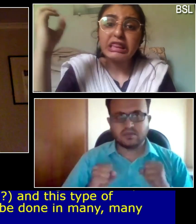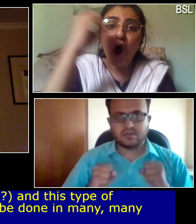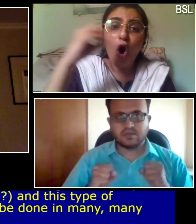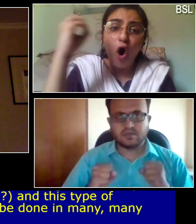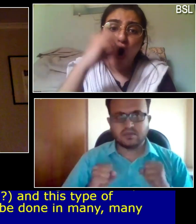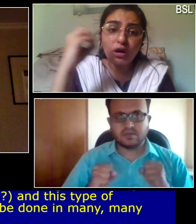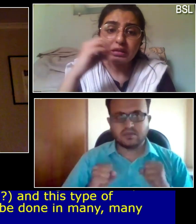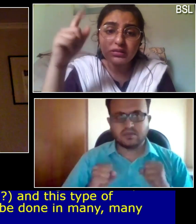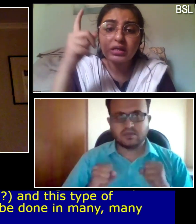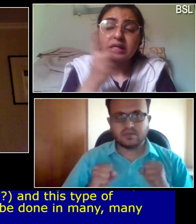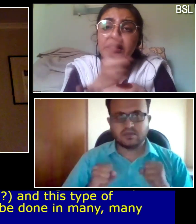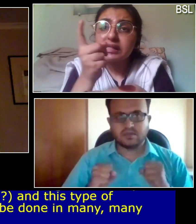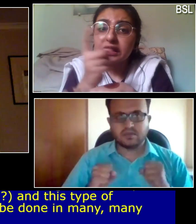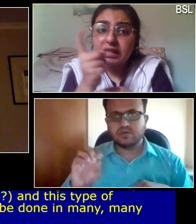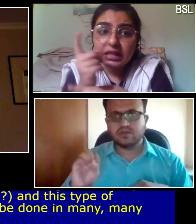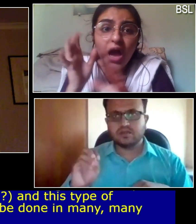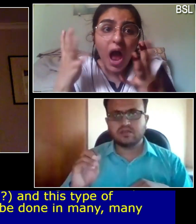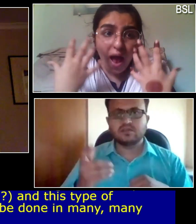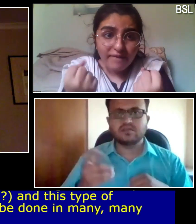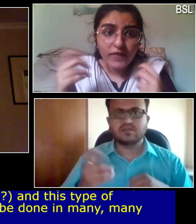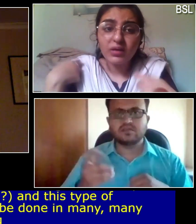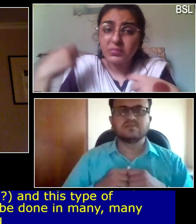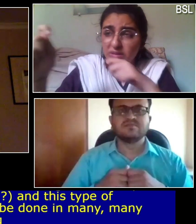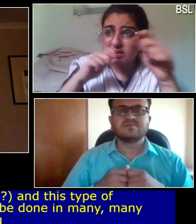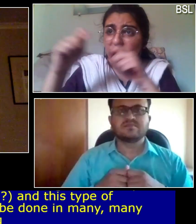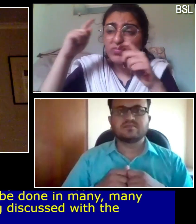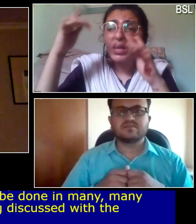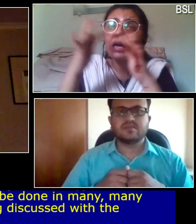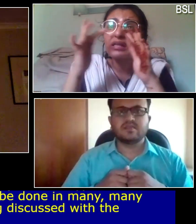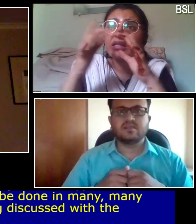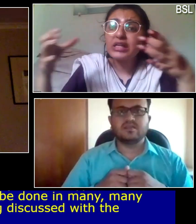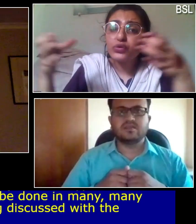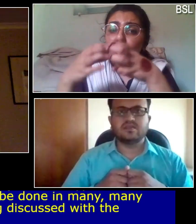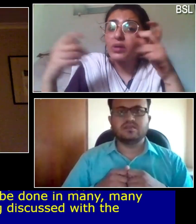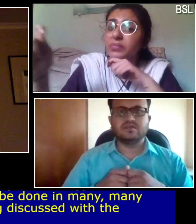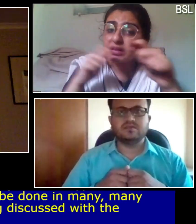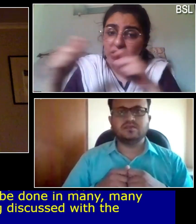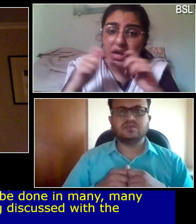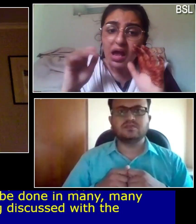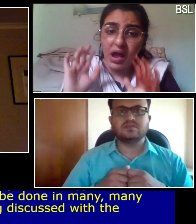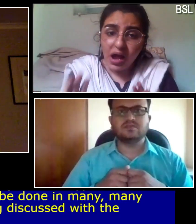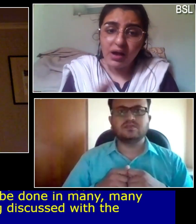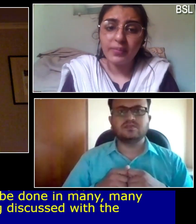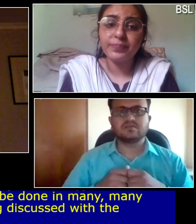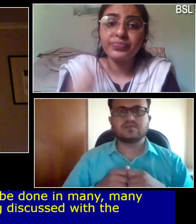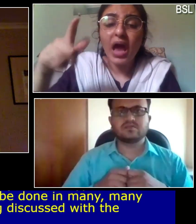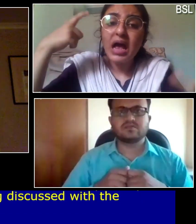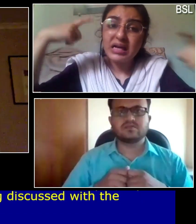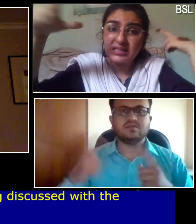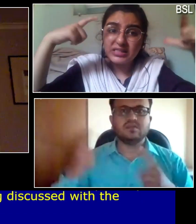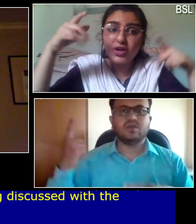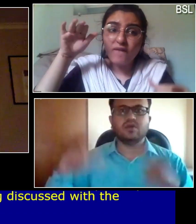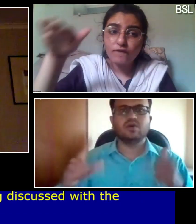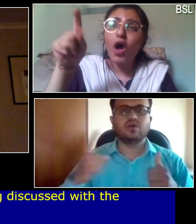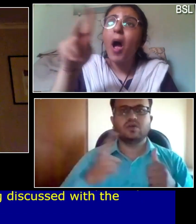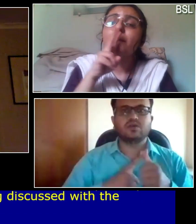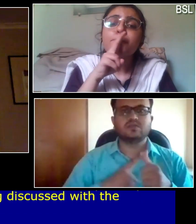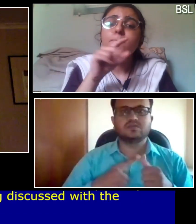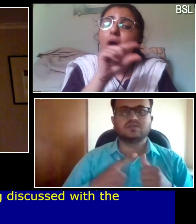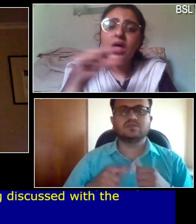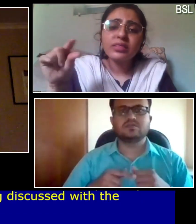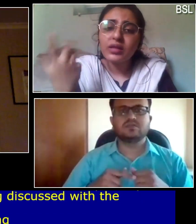this has been discussed with the Internet Society. Now, in Australia, there's a saying, from